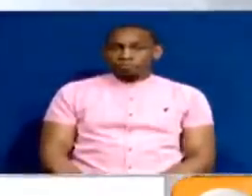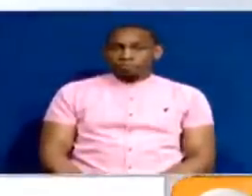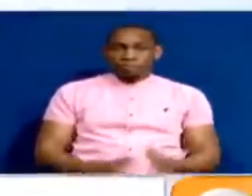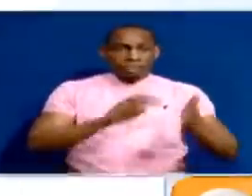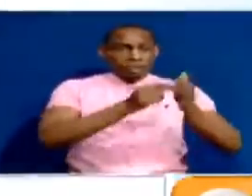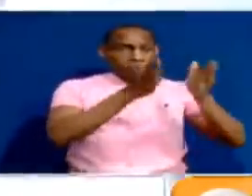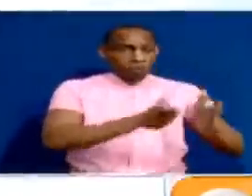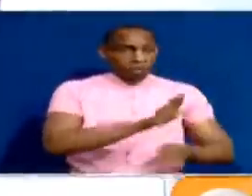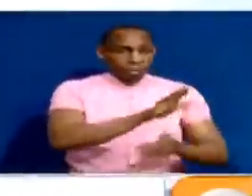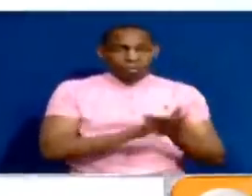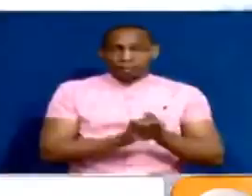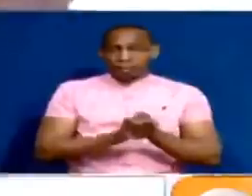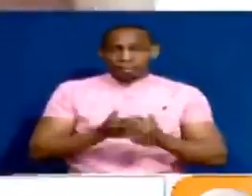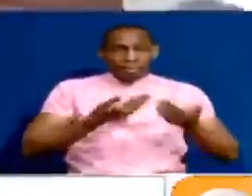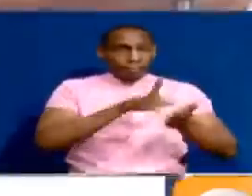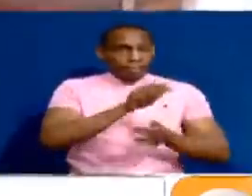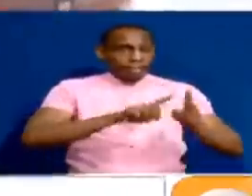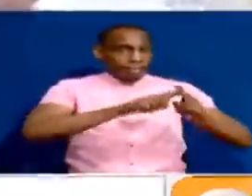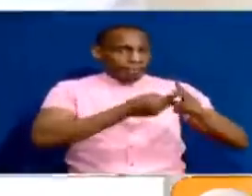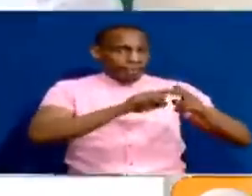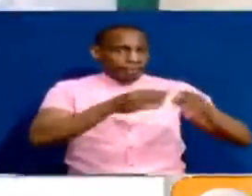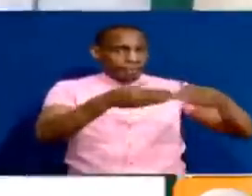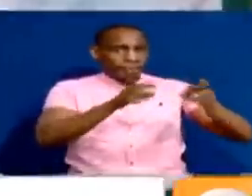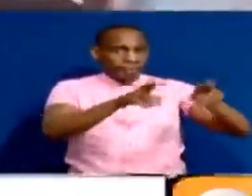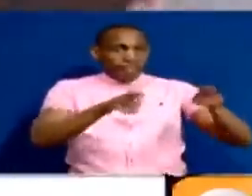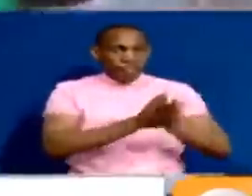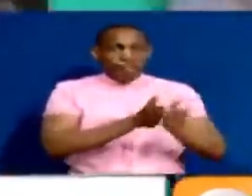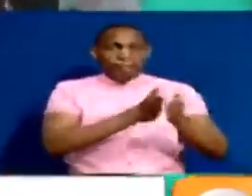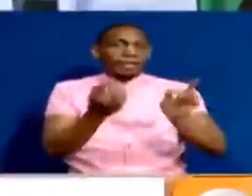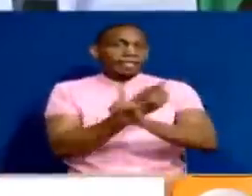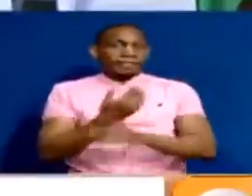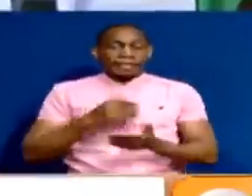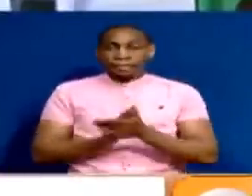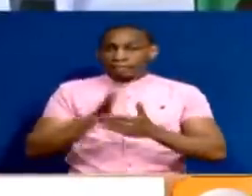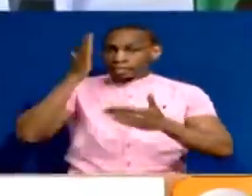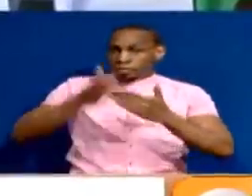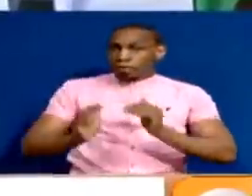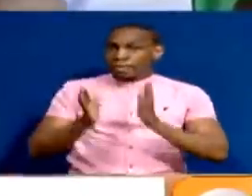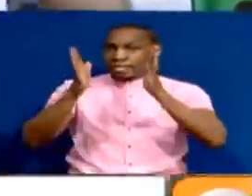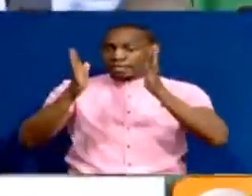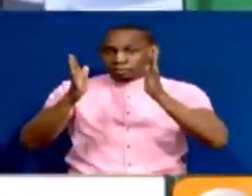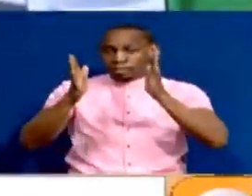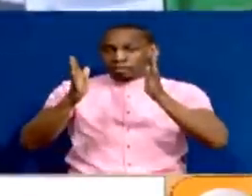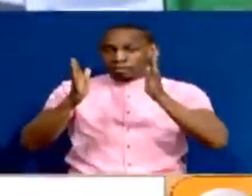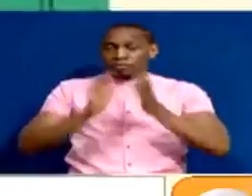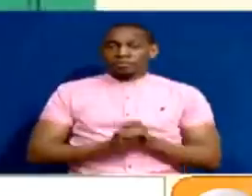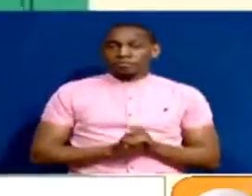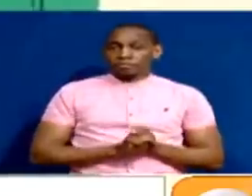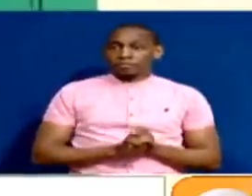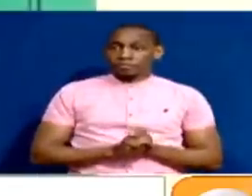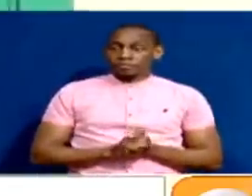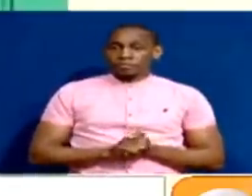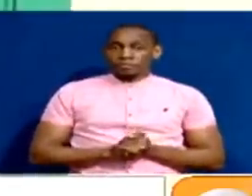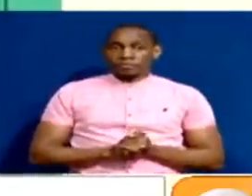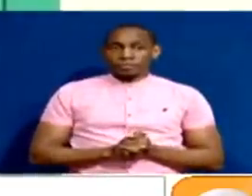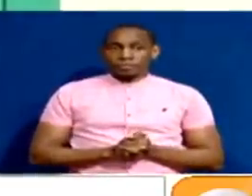The contractors who were awarded the tender to renovate the classrooms had other plans to stop this event by all means.